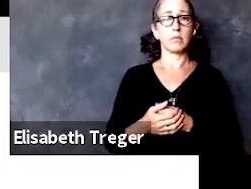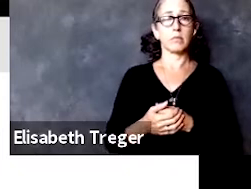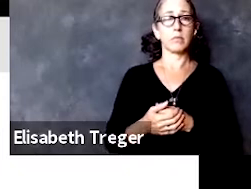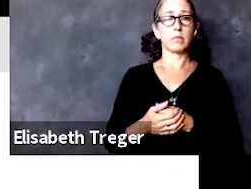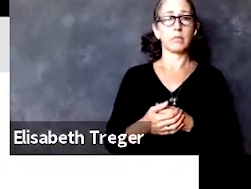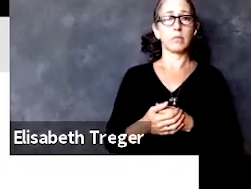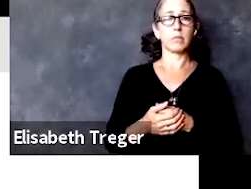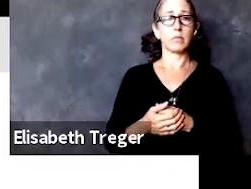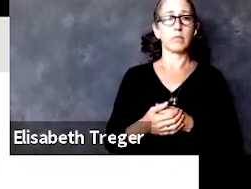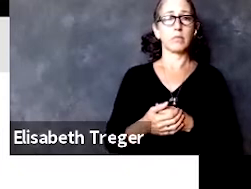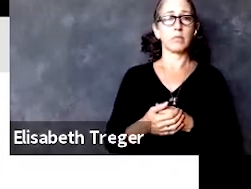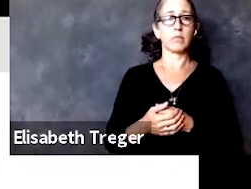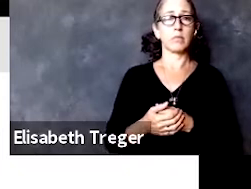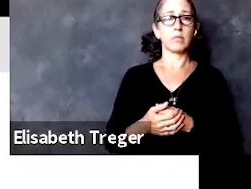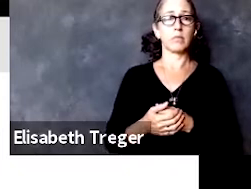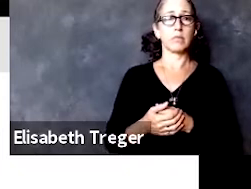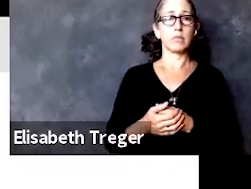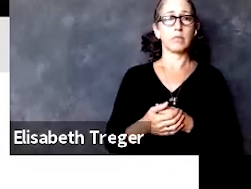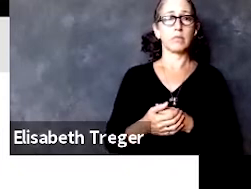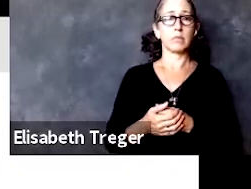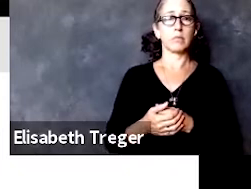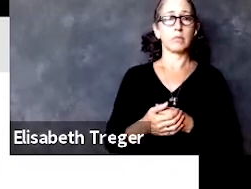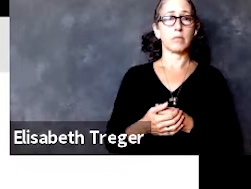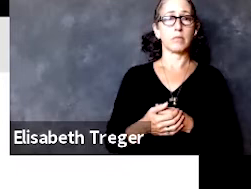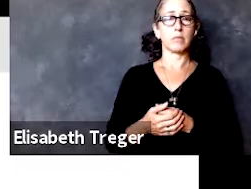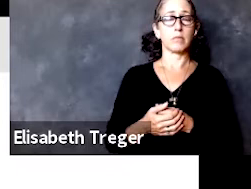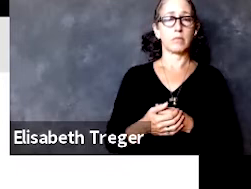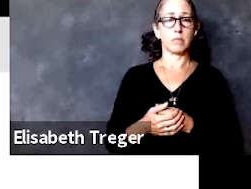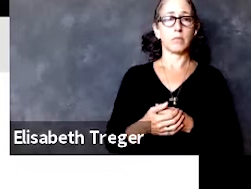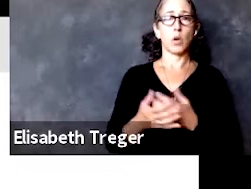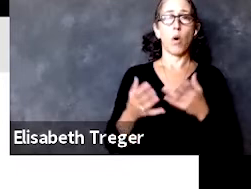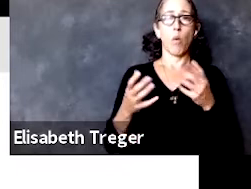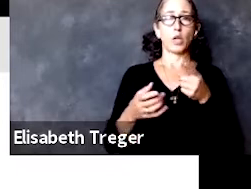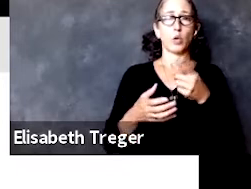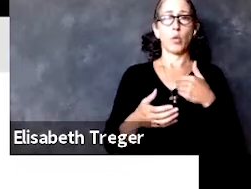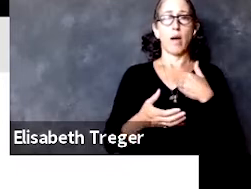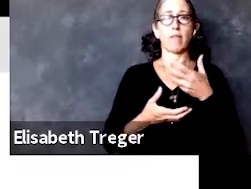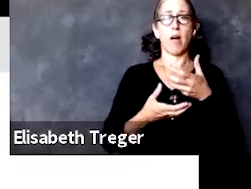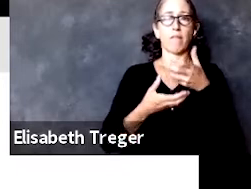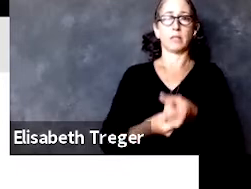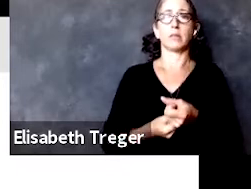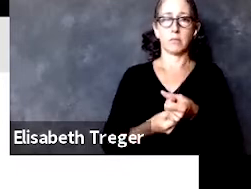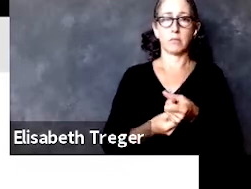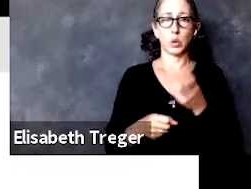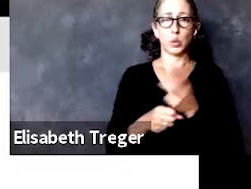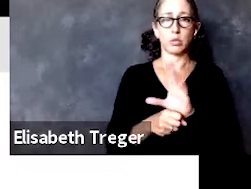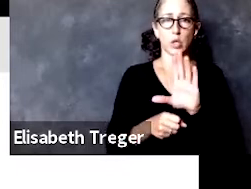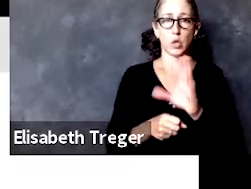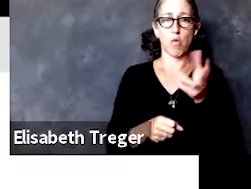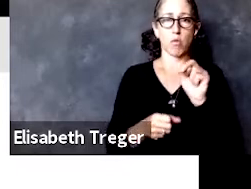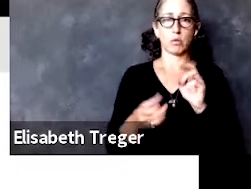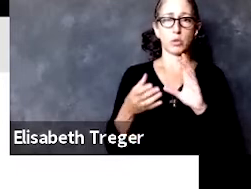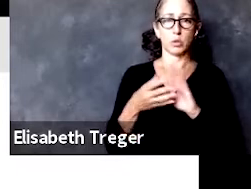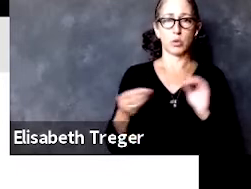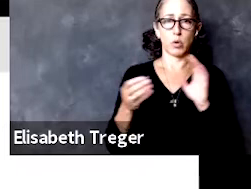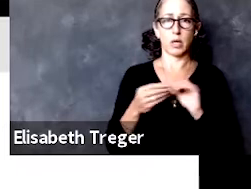confidence in talking to anyone using your story, because your story